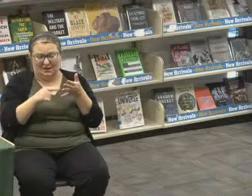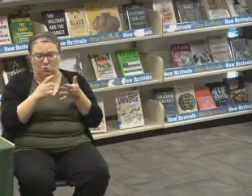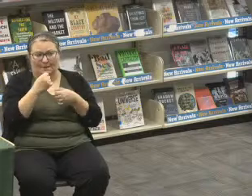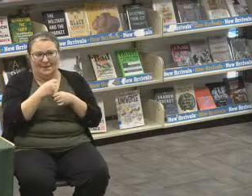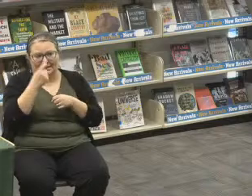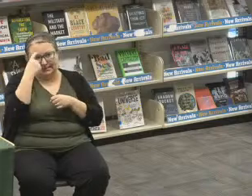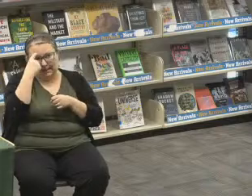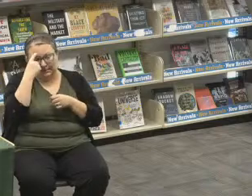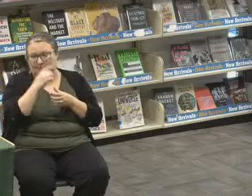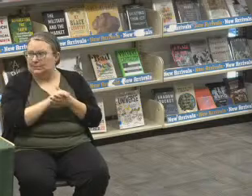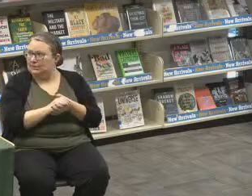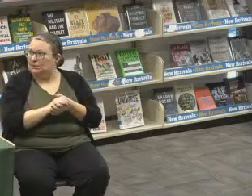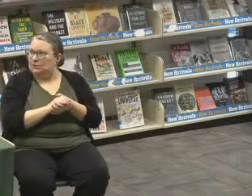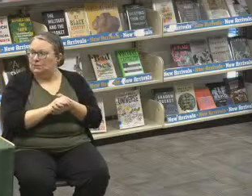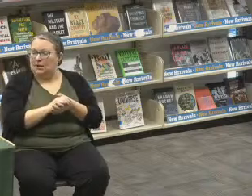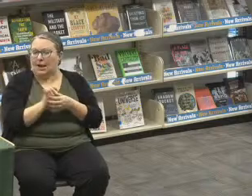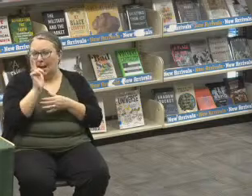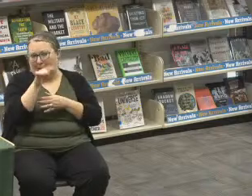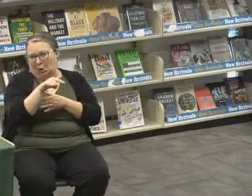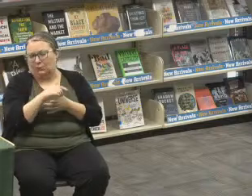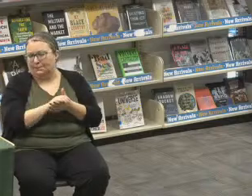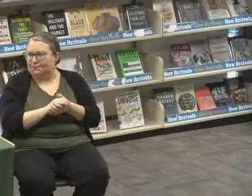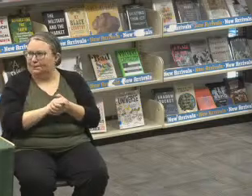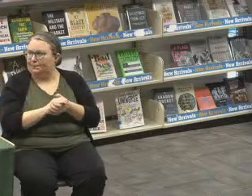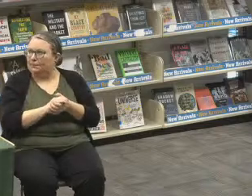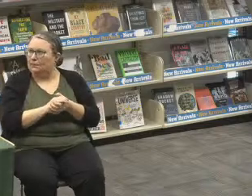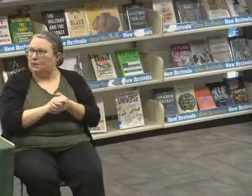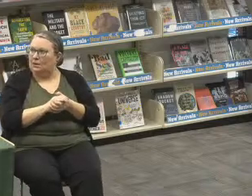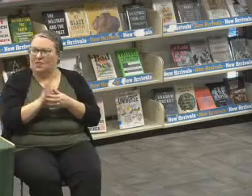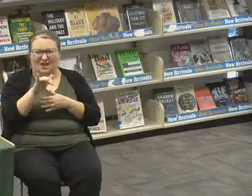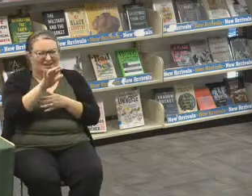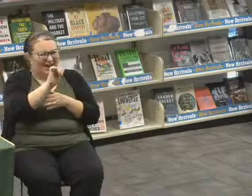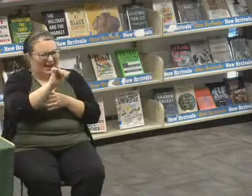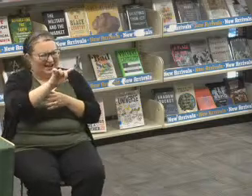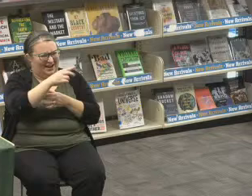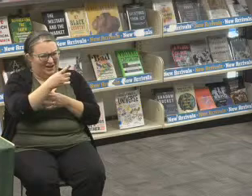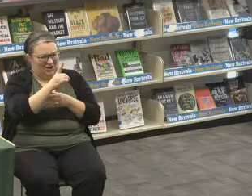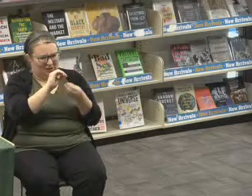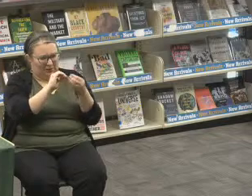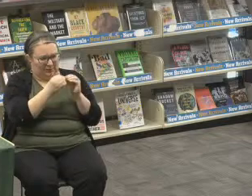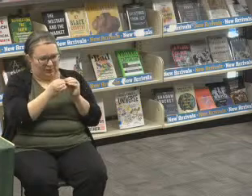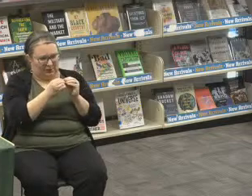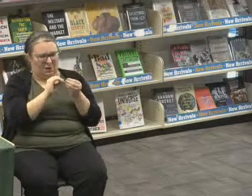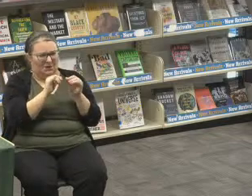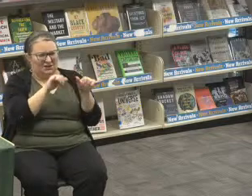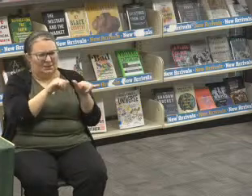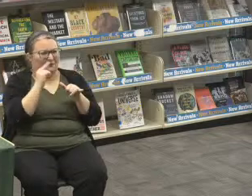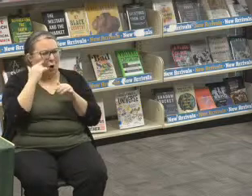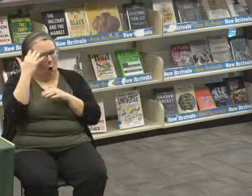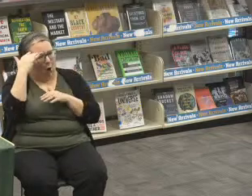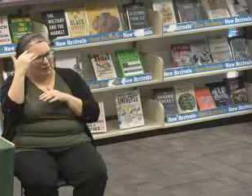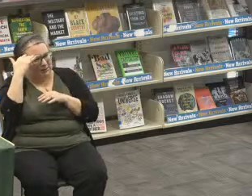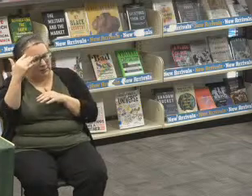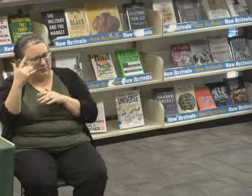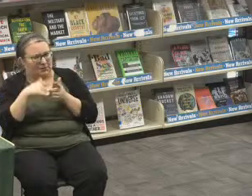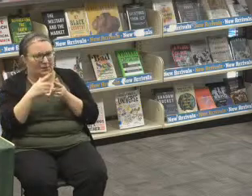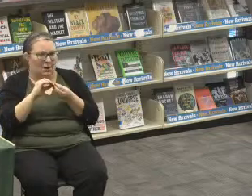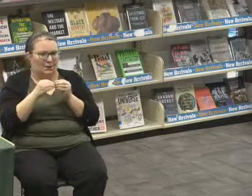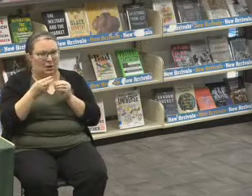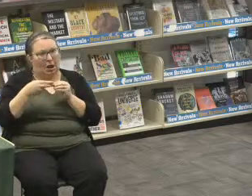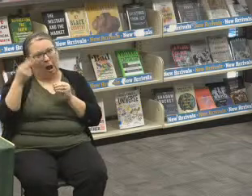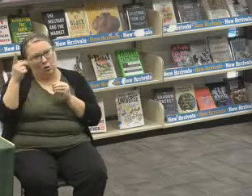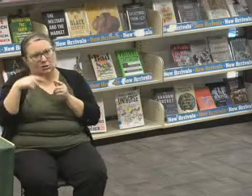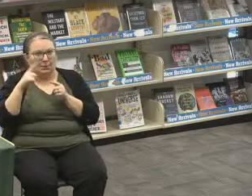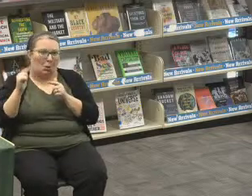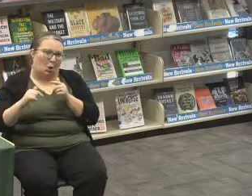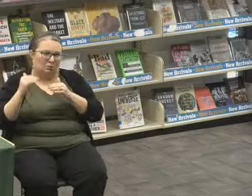sense coming down the road. These are for ADHD. Numbers are often similar for autism. Sometimes the numbers are higher, sometimes